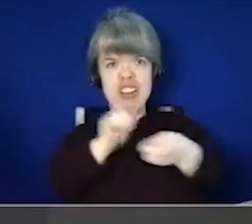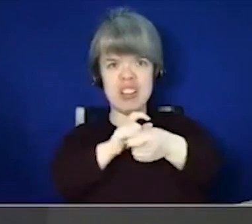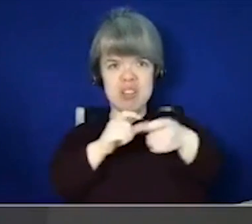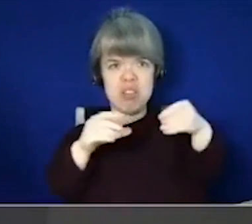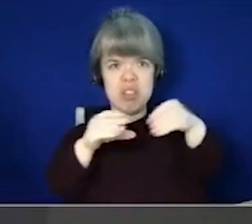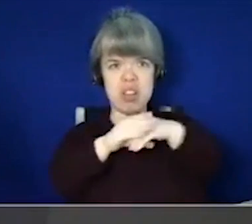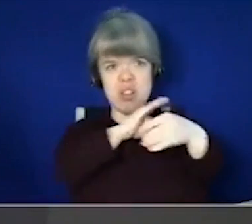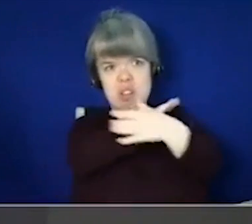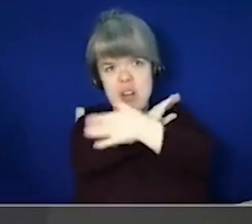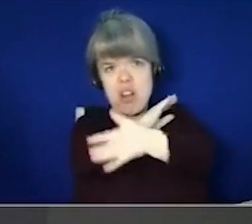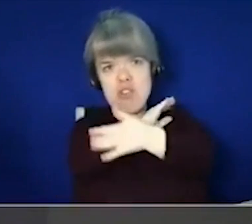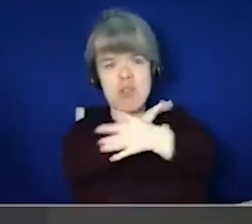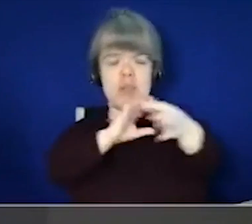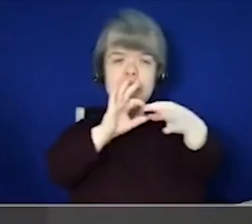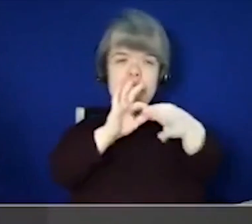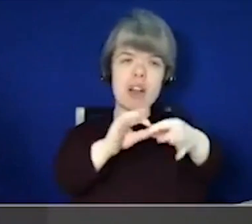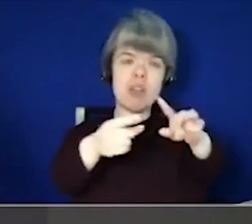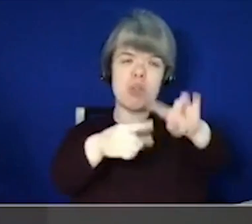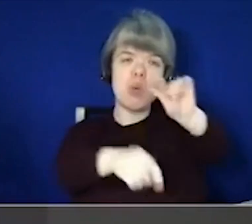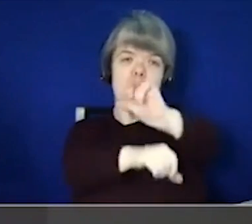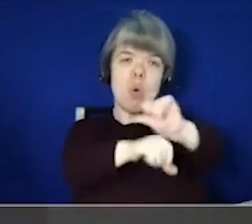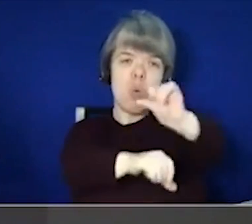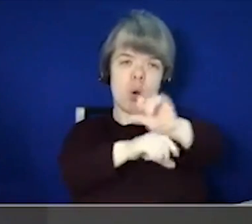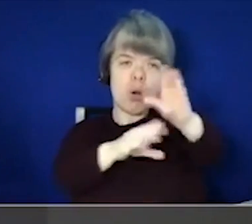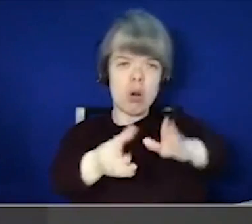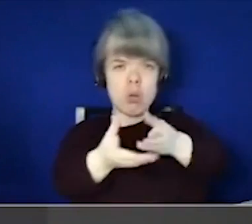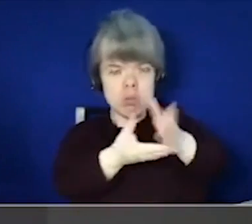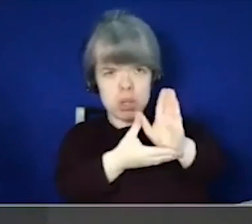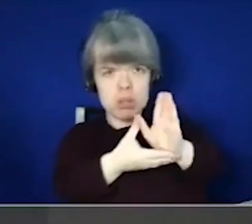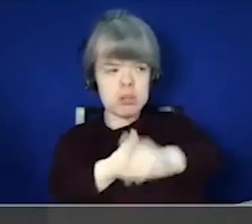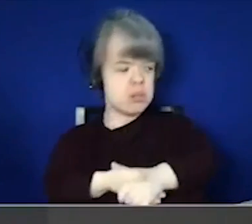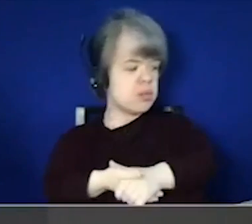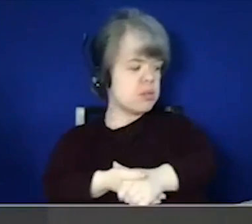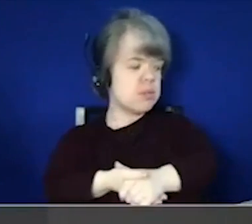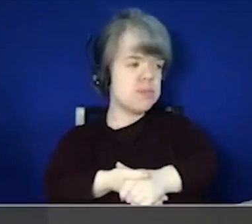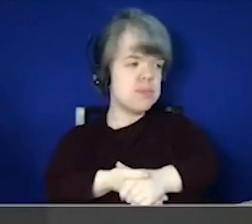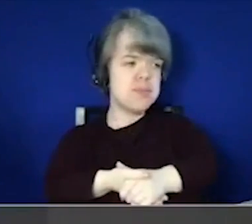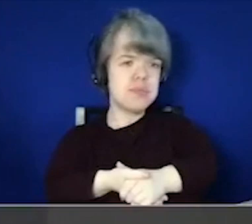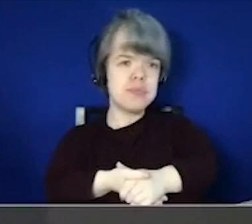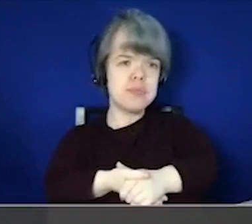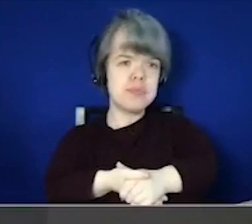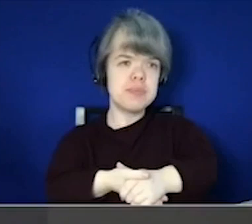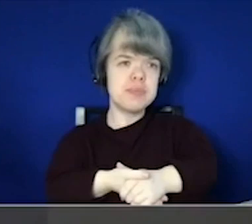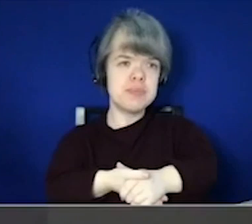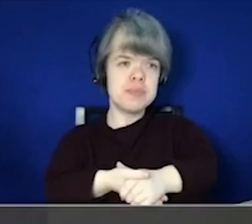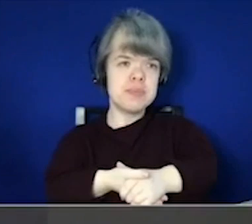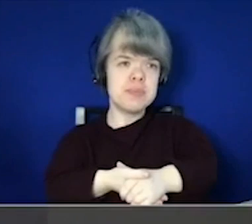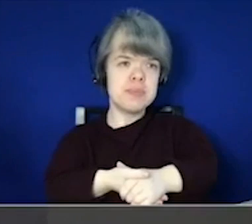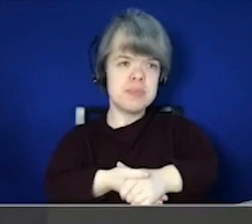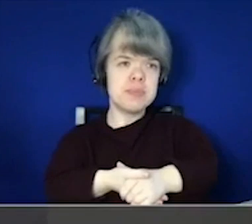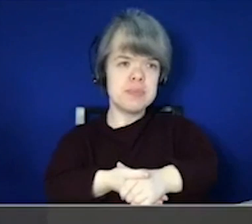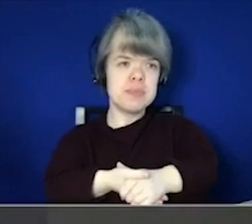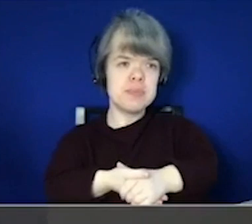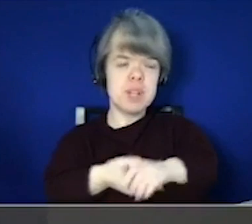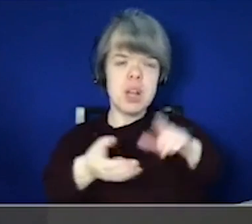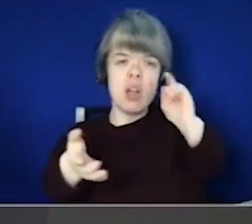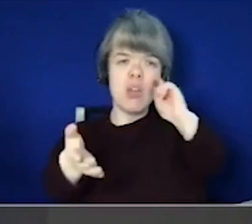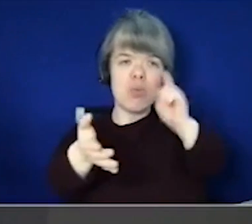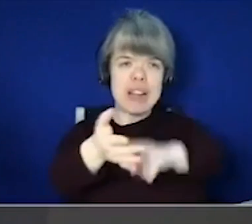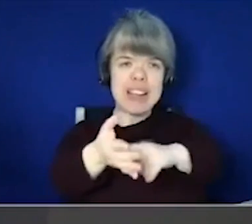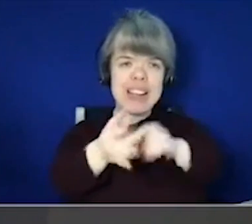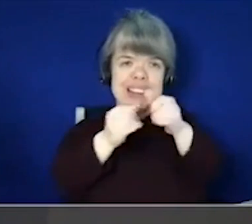for the company, we are not permitted by law to offer that benefit to the stores that